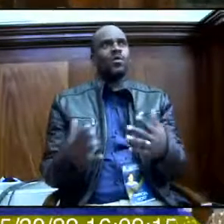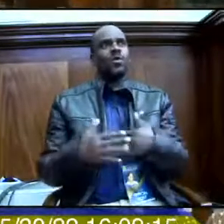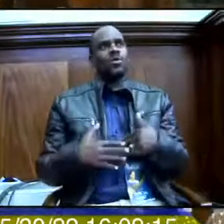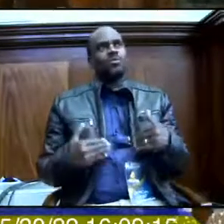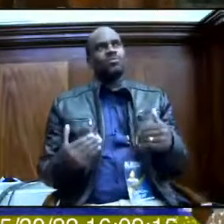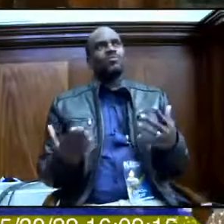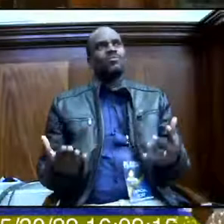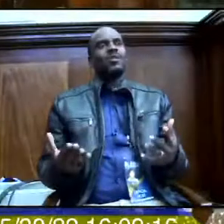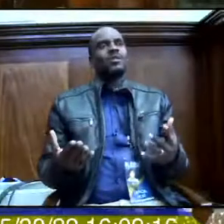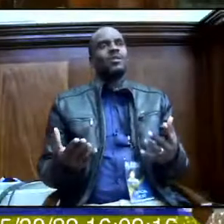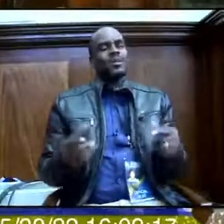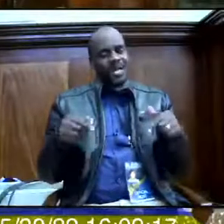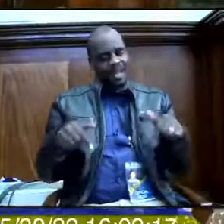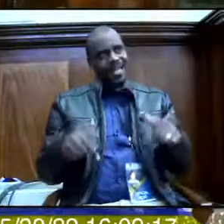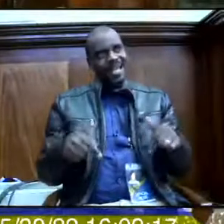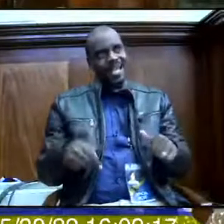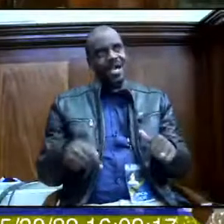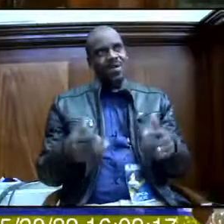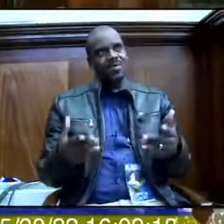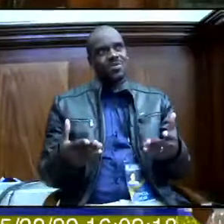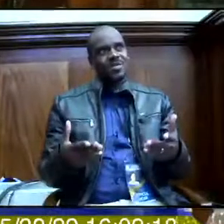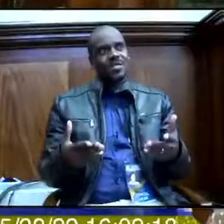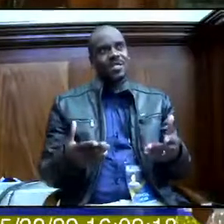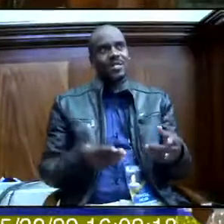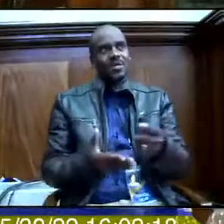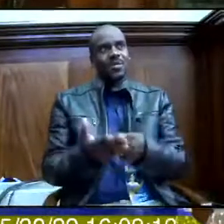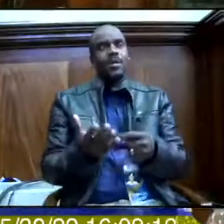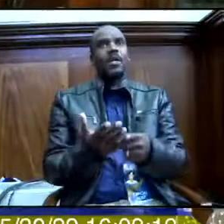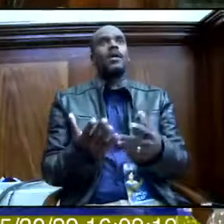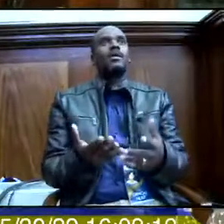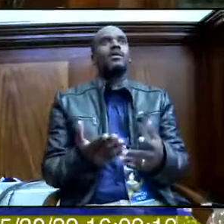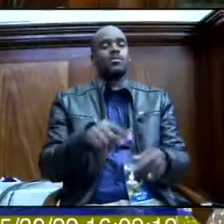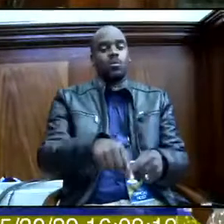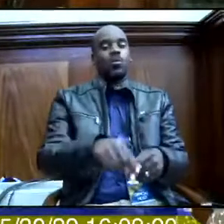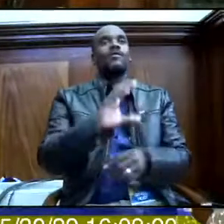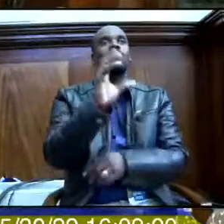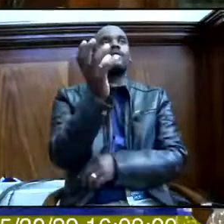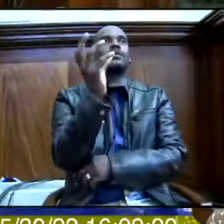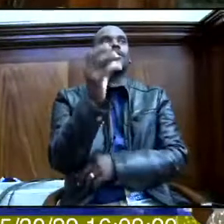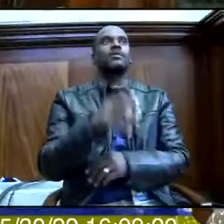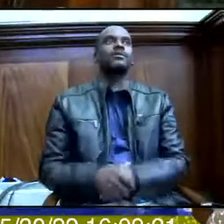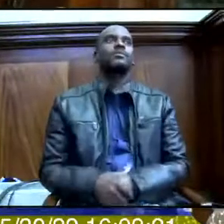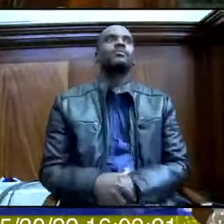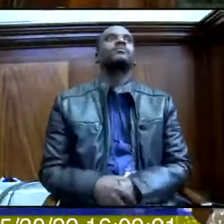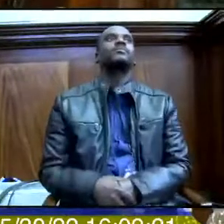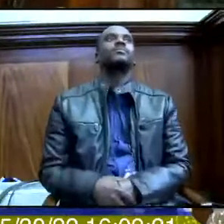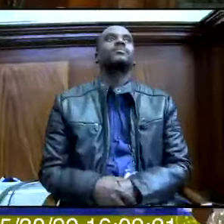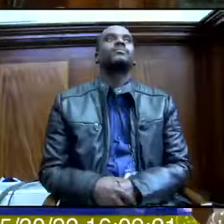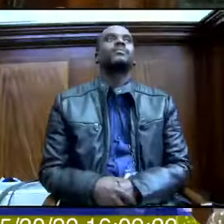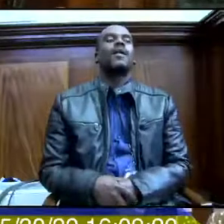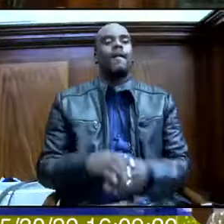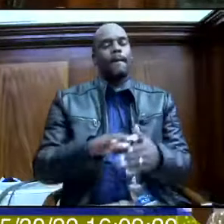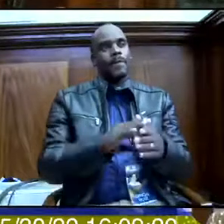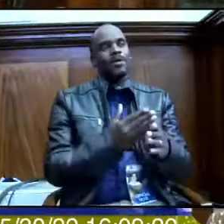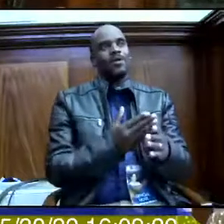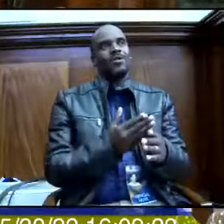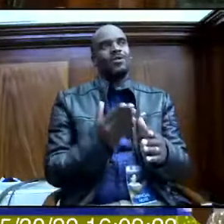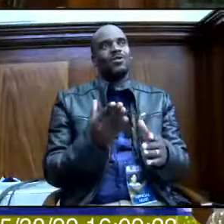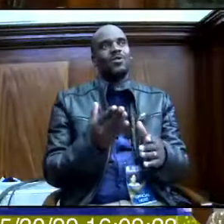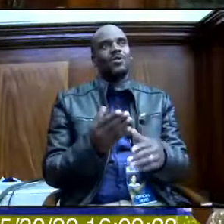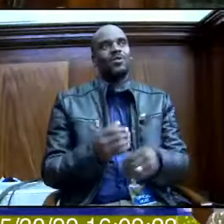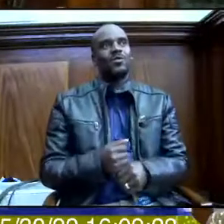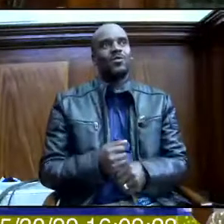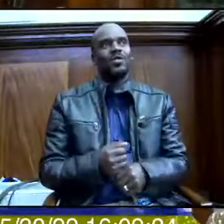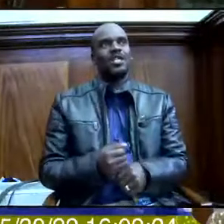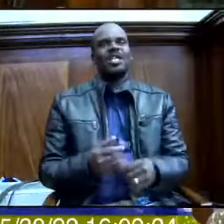approach because currently we are gradually heading to that a welfare state because of employment and other related